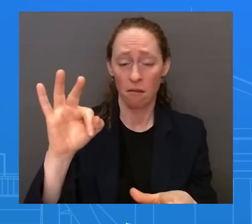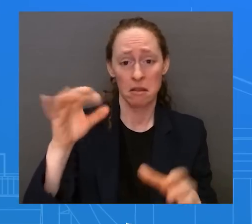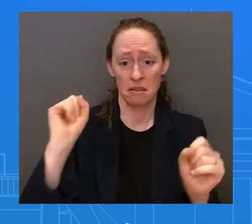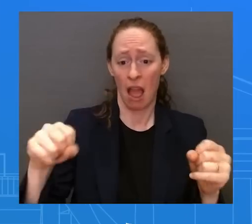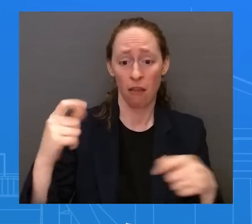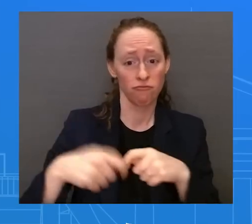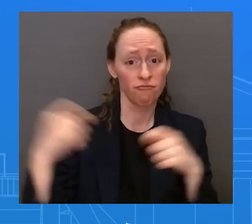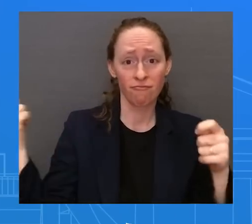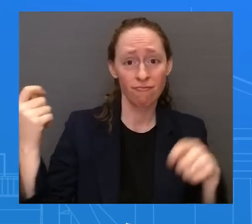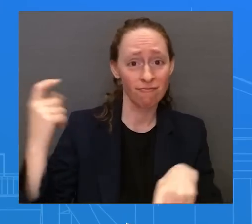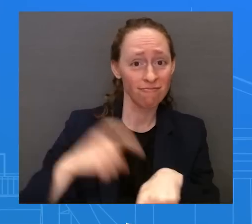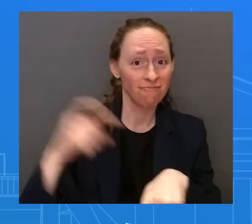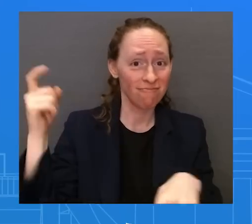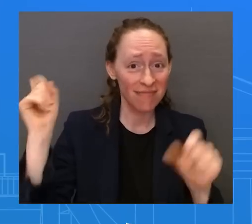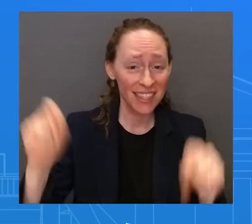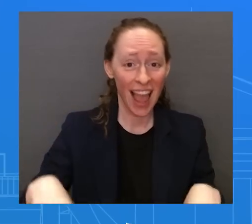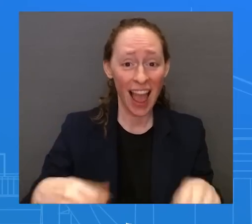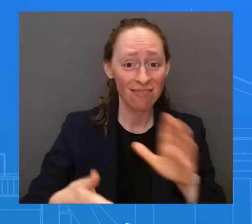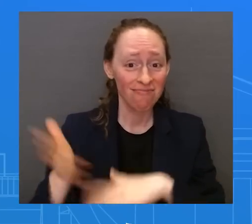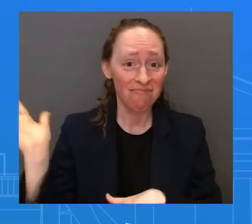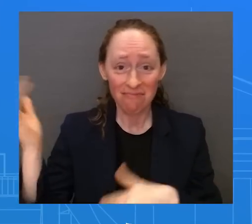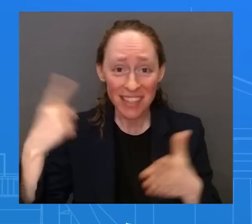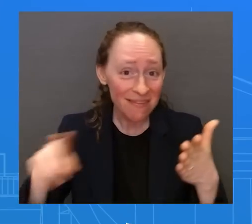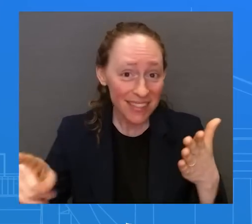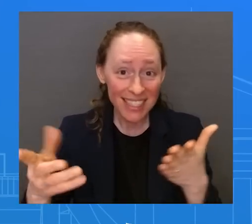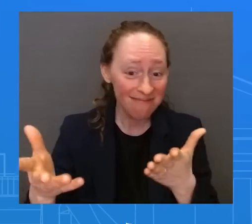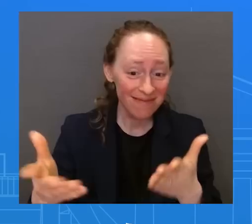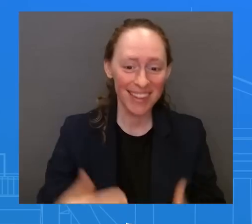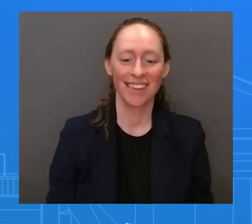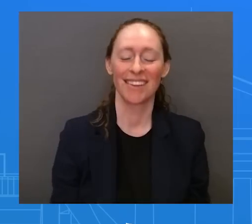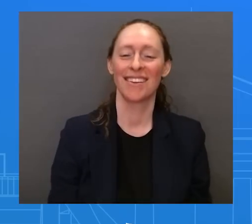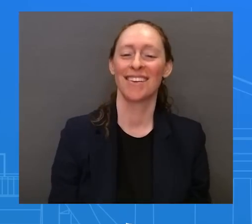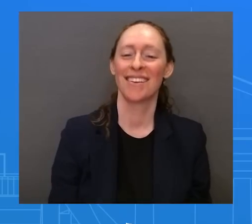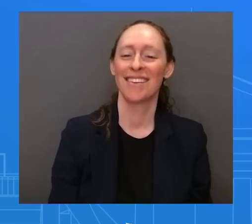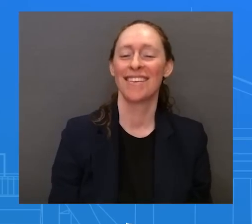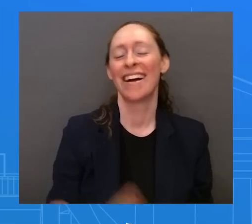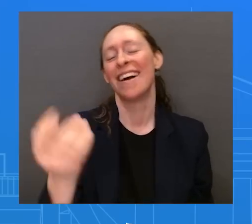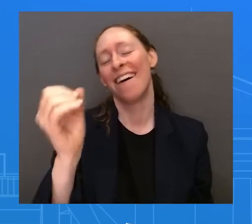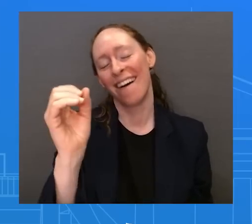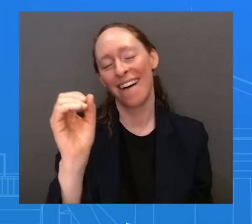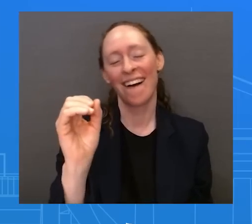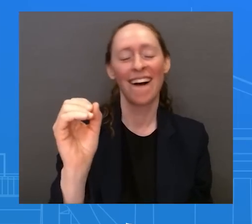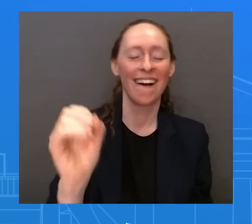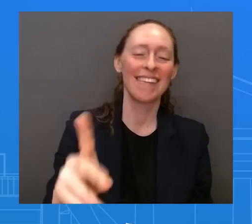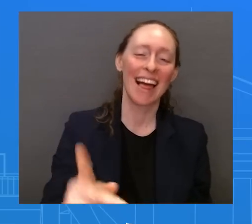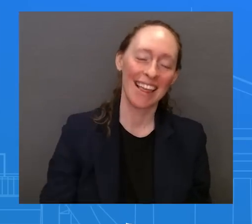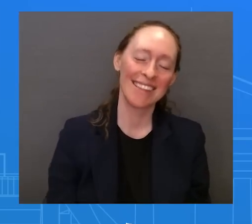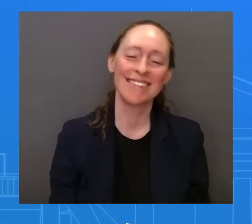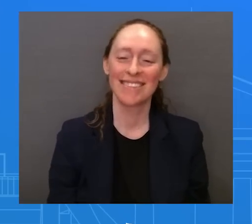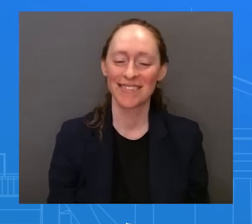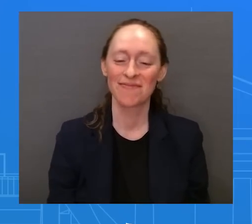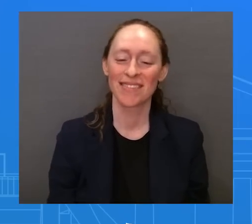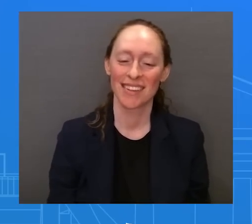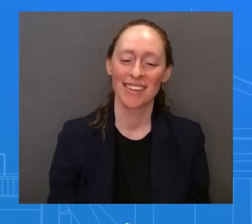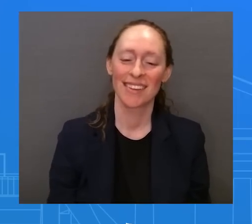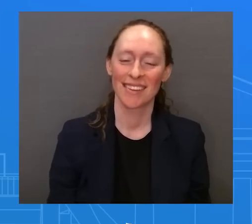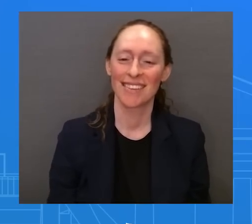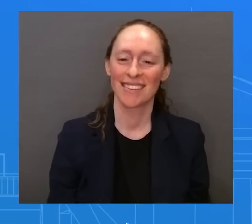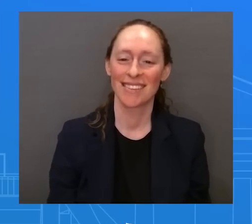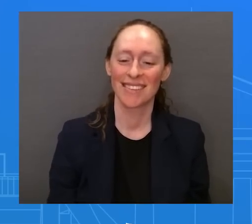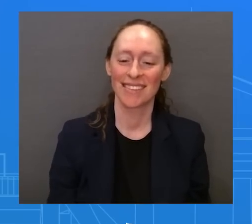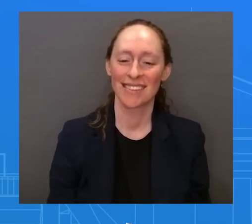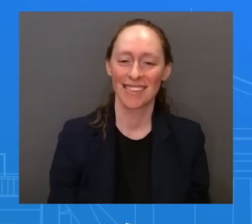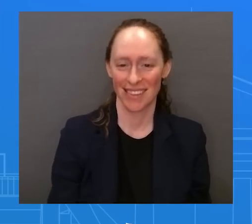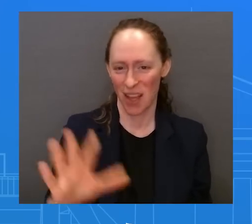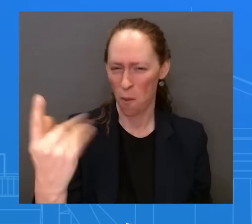Monday all right okay go so I'm gonna just kick us off yes I just have one um there was a report that means like yes